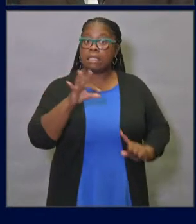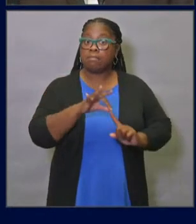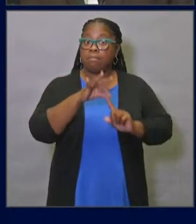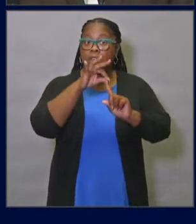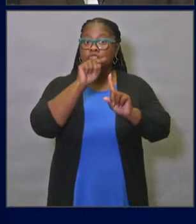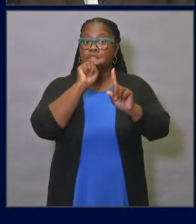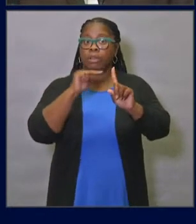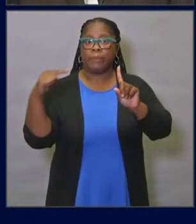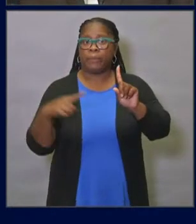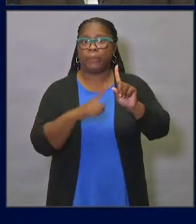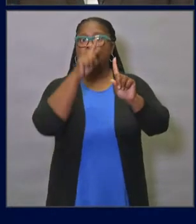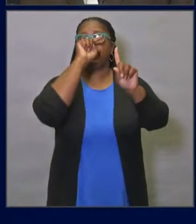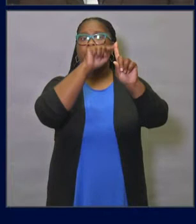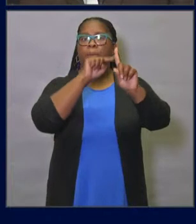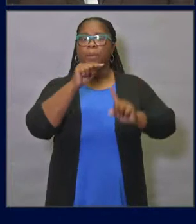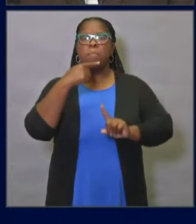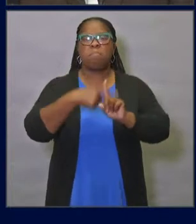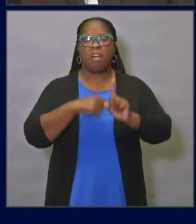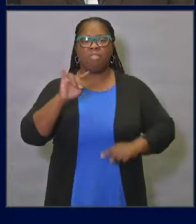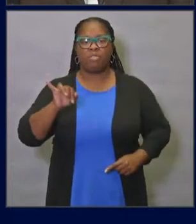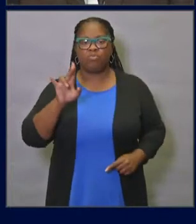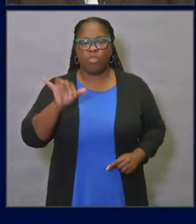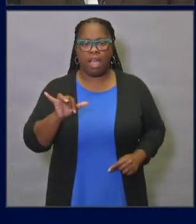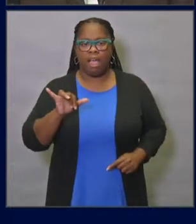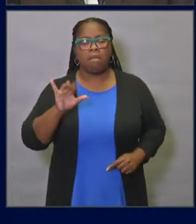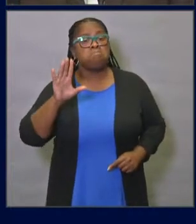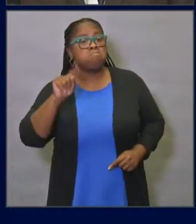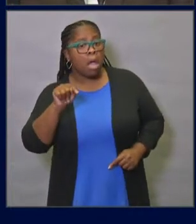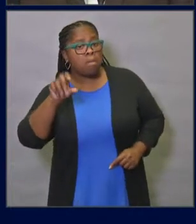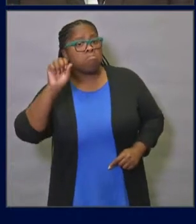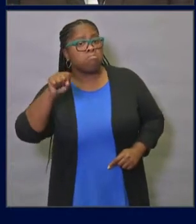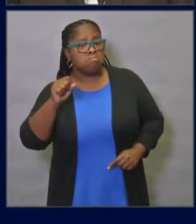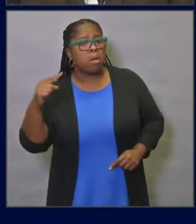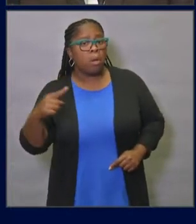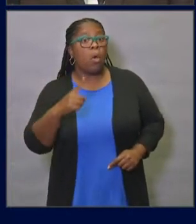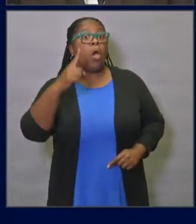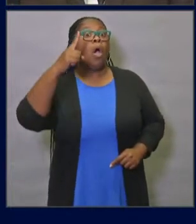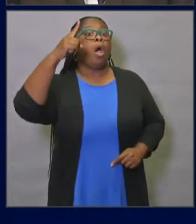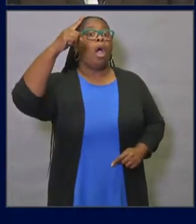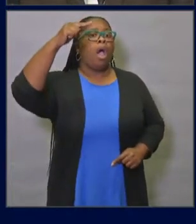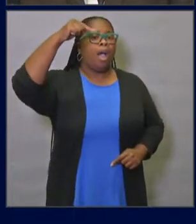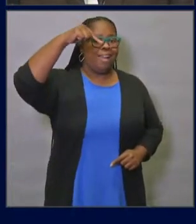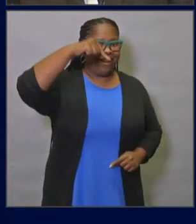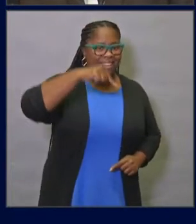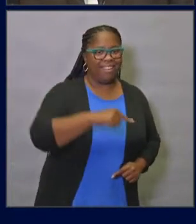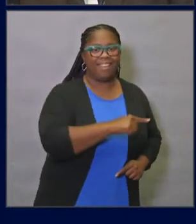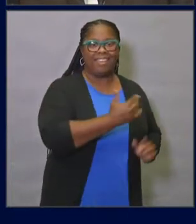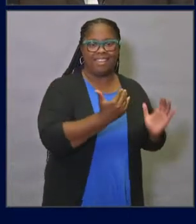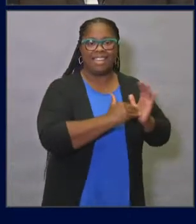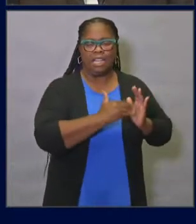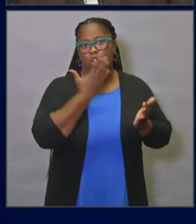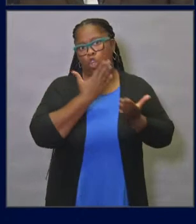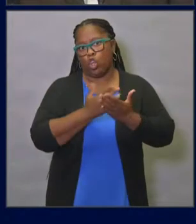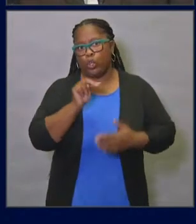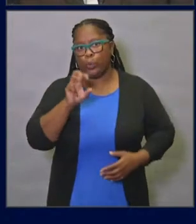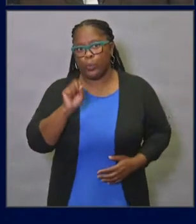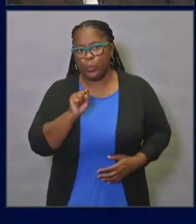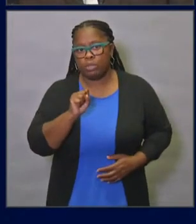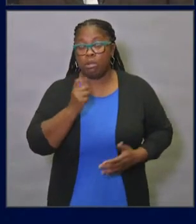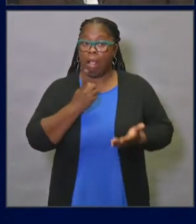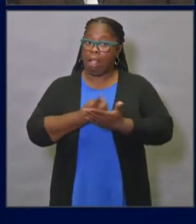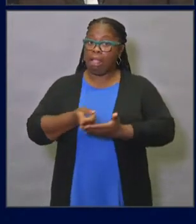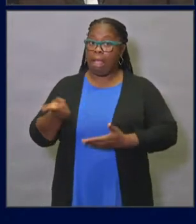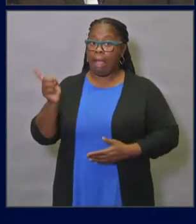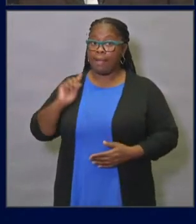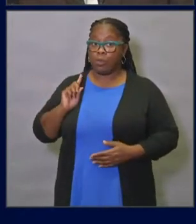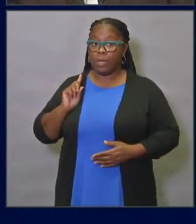we also see that this rate has been dropping since mid-July. This is good news. Last week, we saw that Latinx rates at the lowest